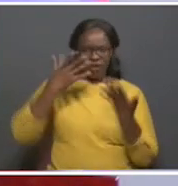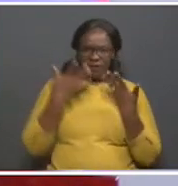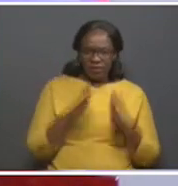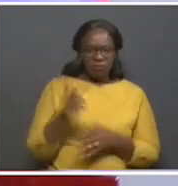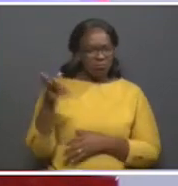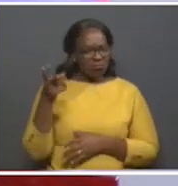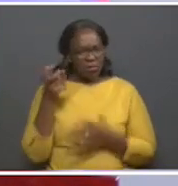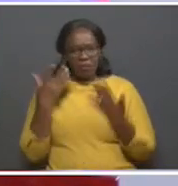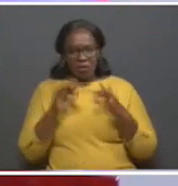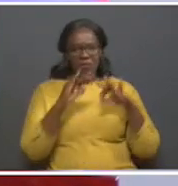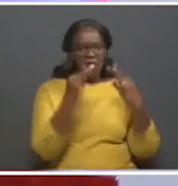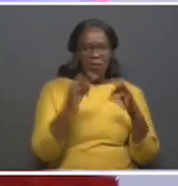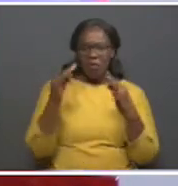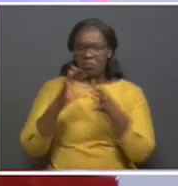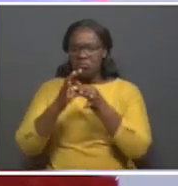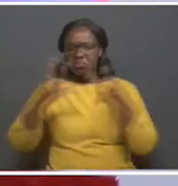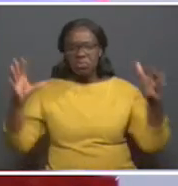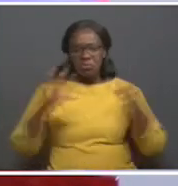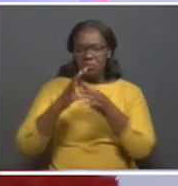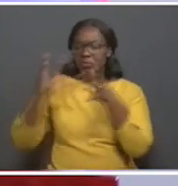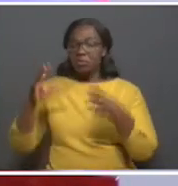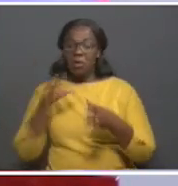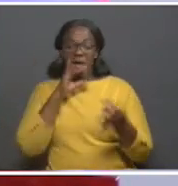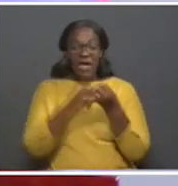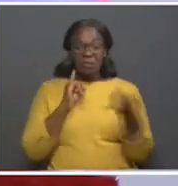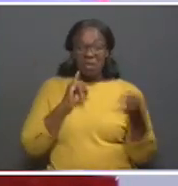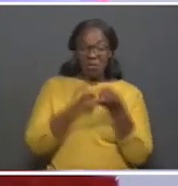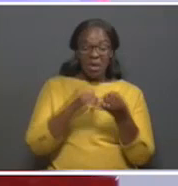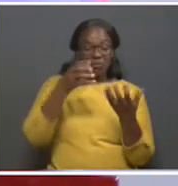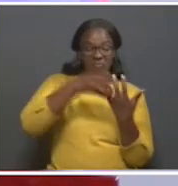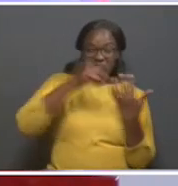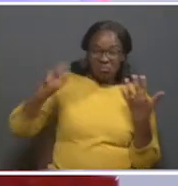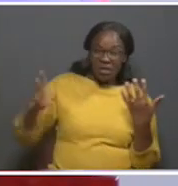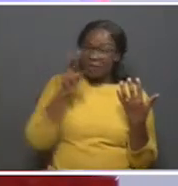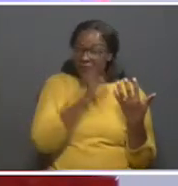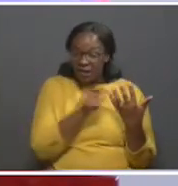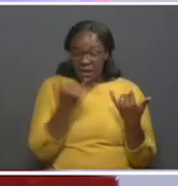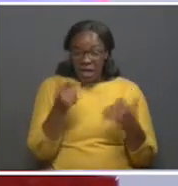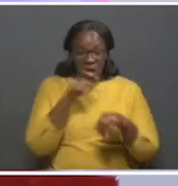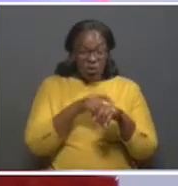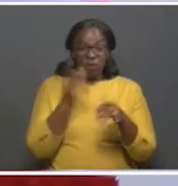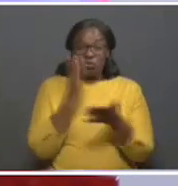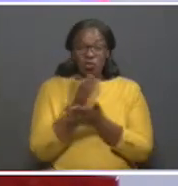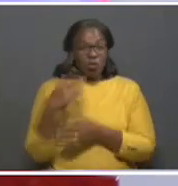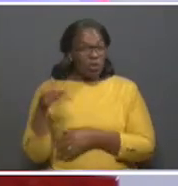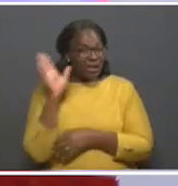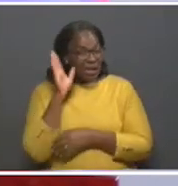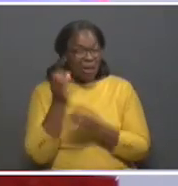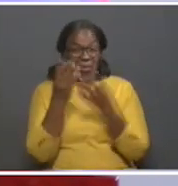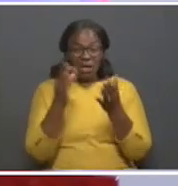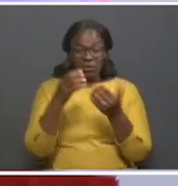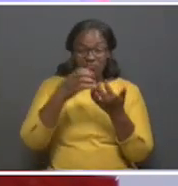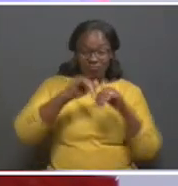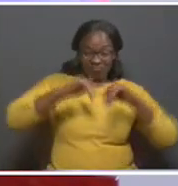of families falling apart, of couples filing for divorce in this season. We have heard of many being